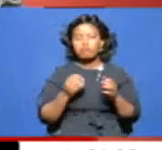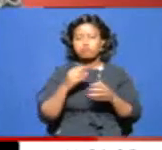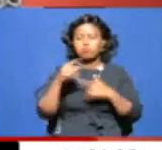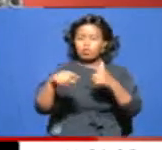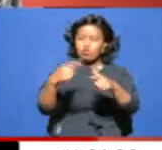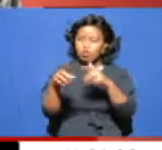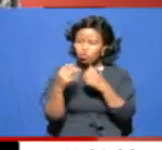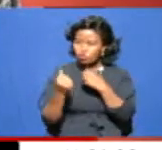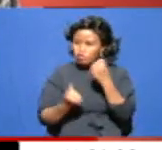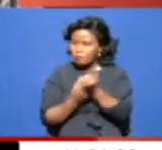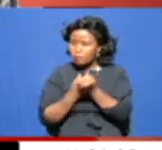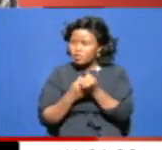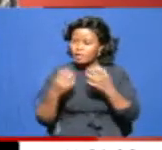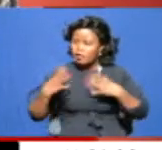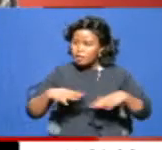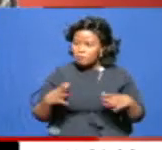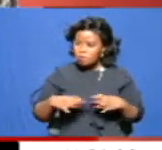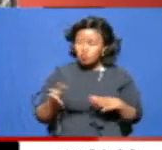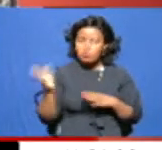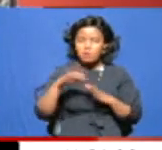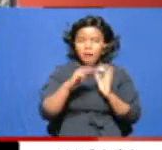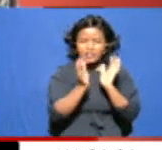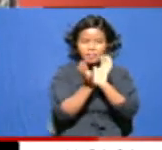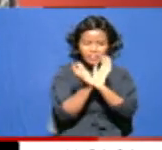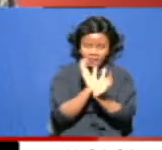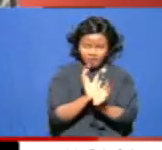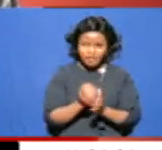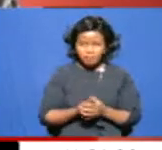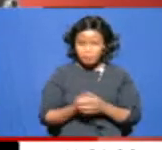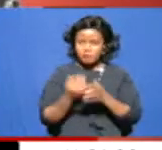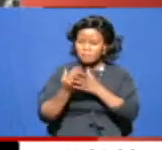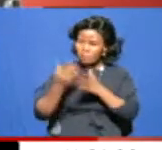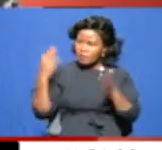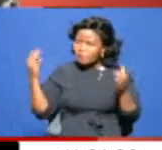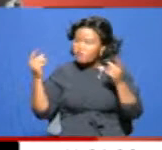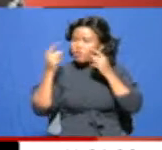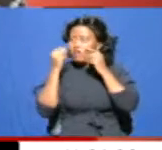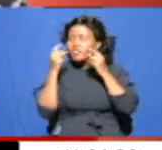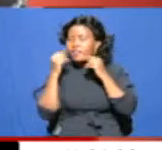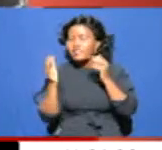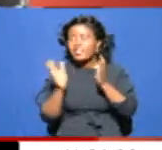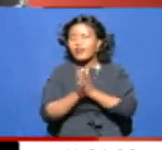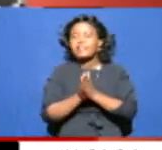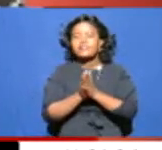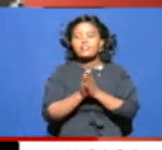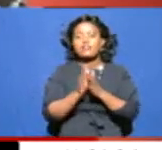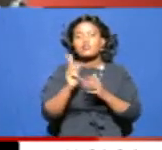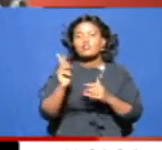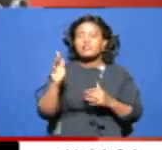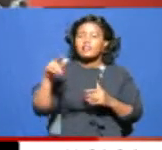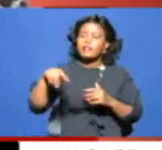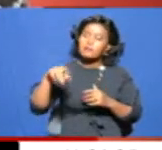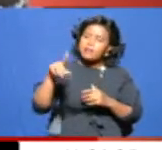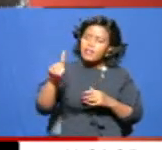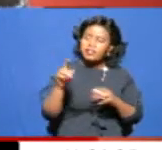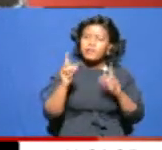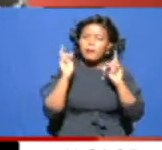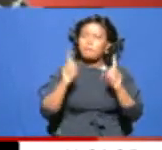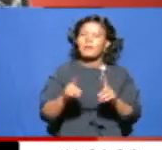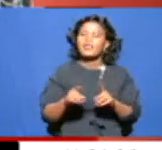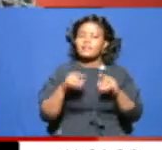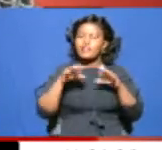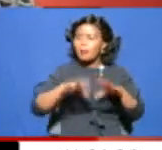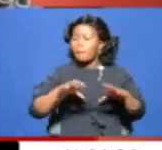when Tusker were sponsoring the Kenya Premier League, then they really did a lot in marketing, mm-hmm. and you could see there was a